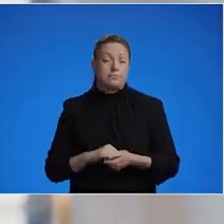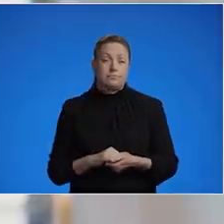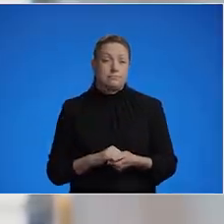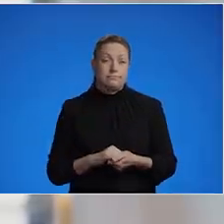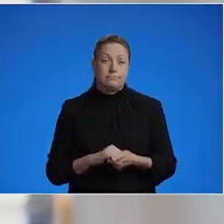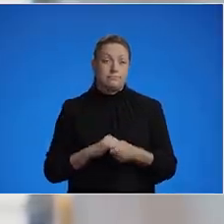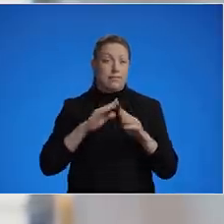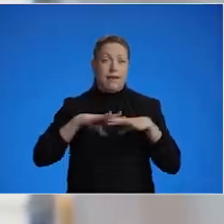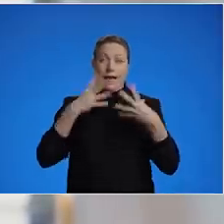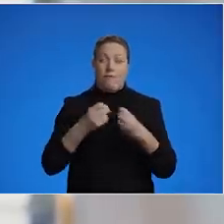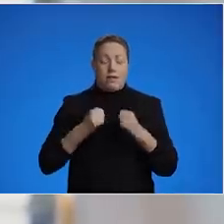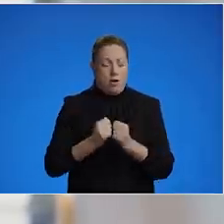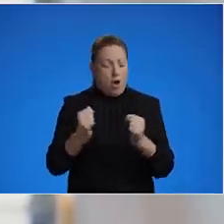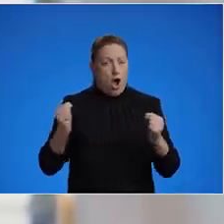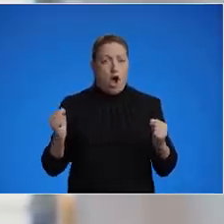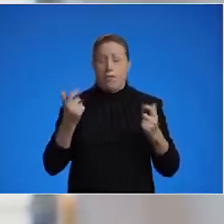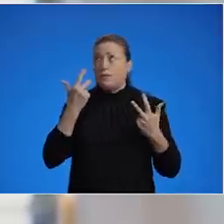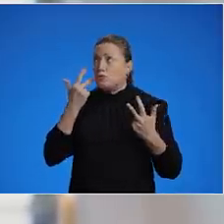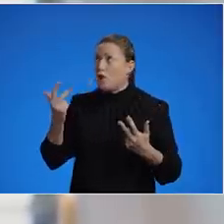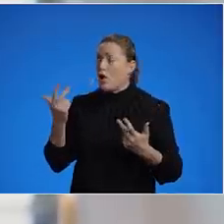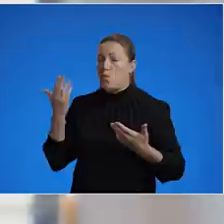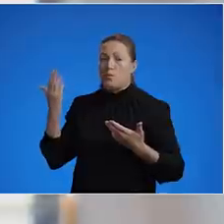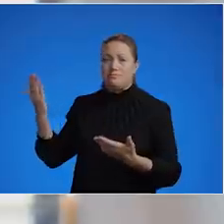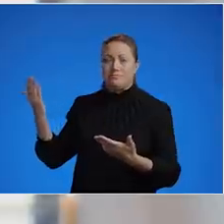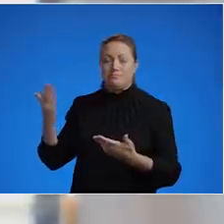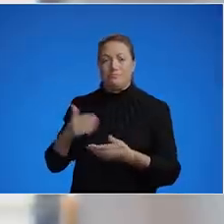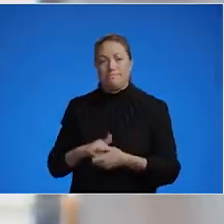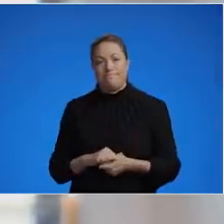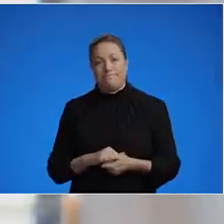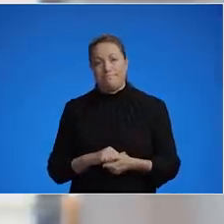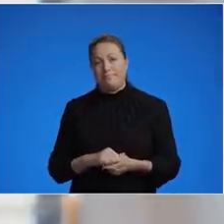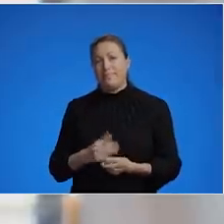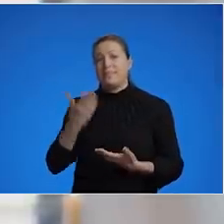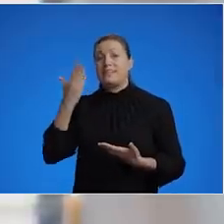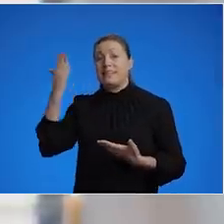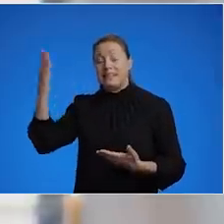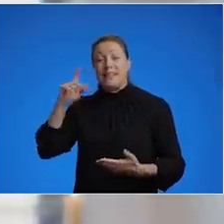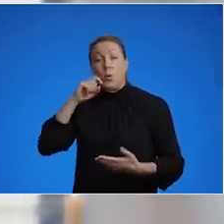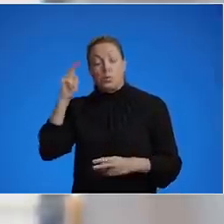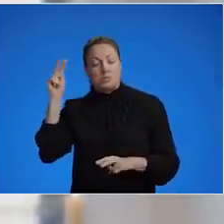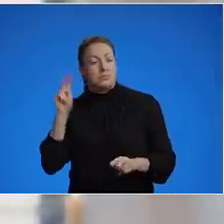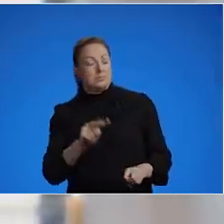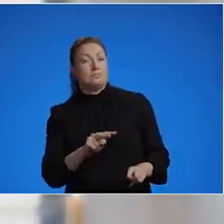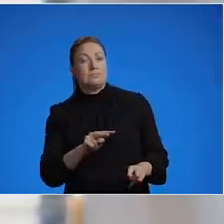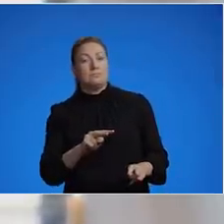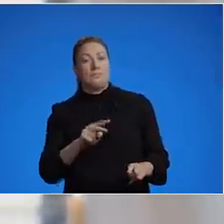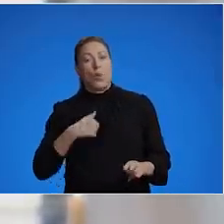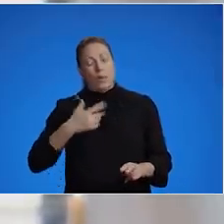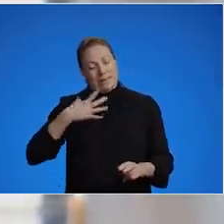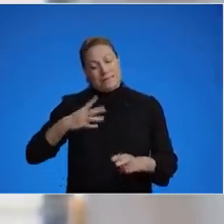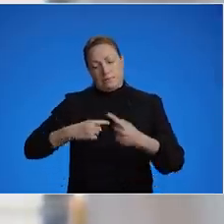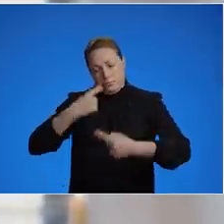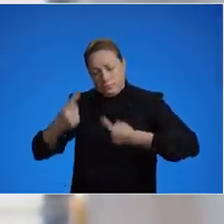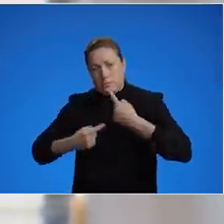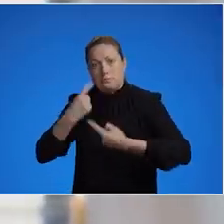Everything is uncovered and open to the eyes of the one to whom we must give account